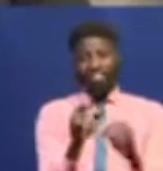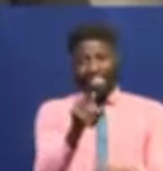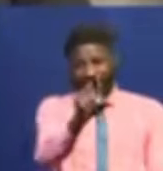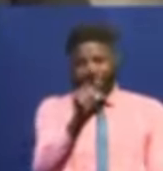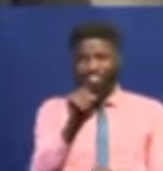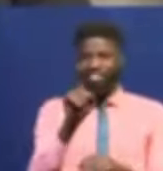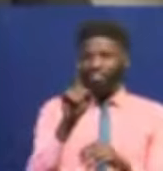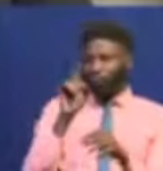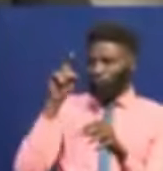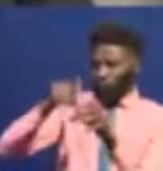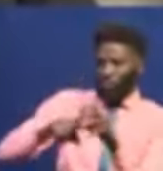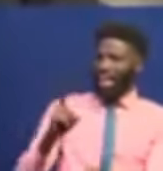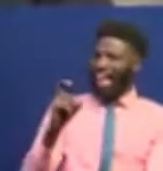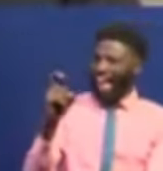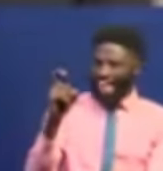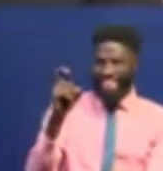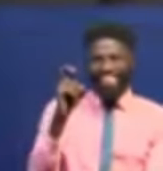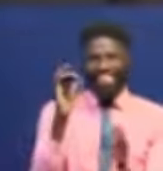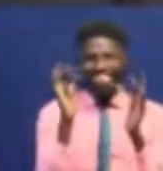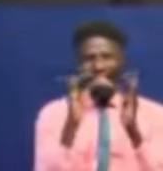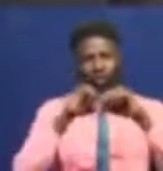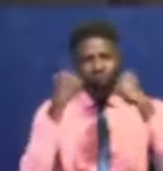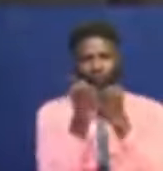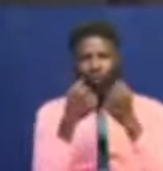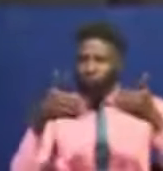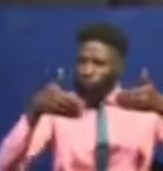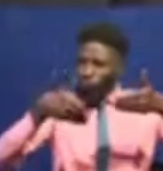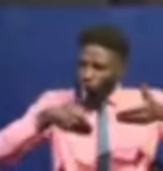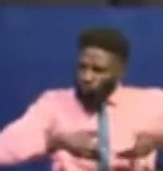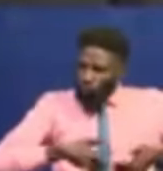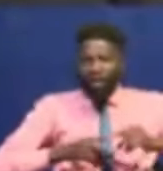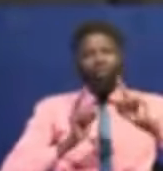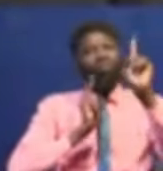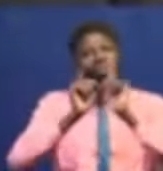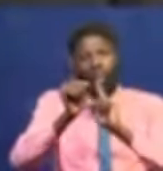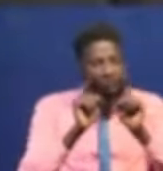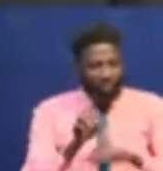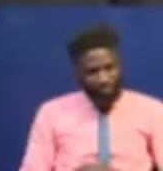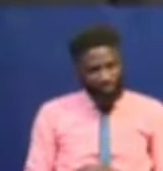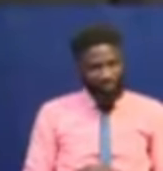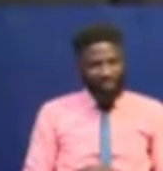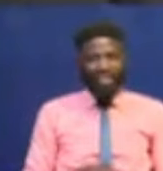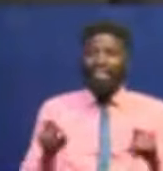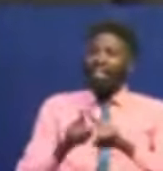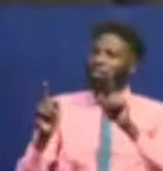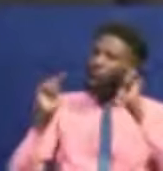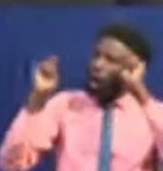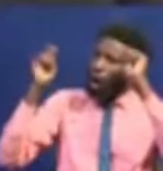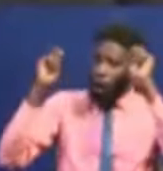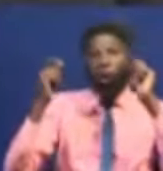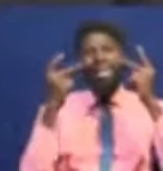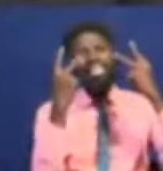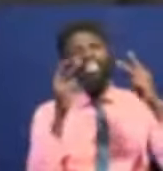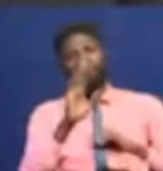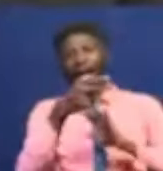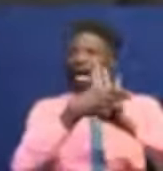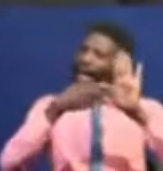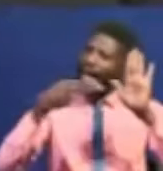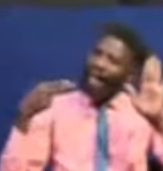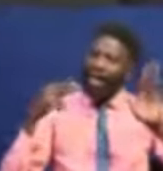X spaces, where the youth are speaking, if you looked at the demonstrations and what they were saying, the placards they are